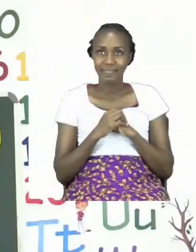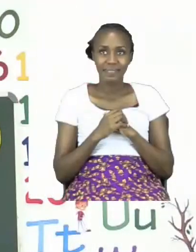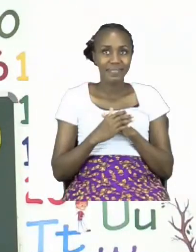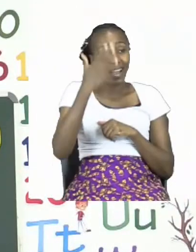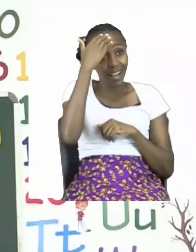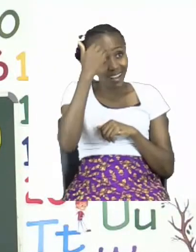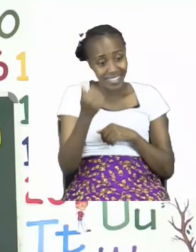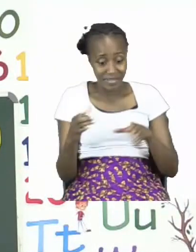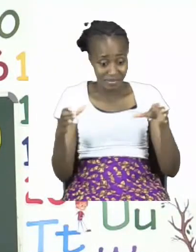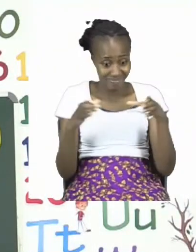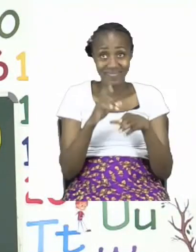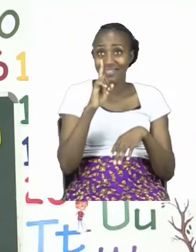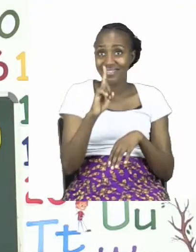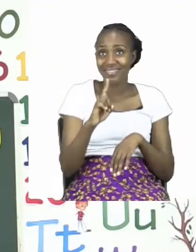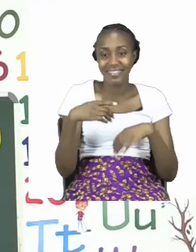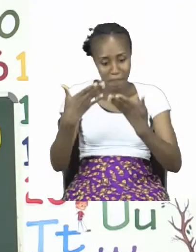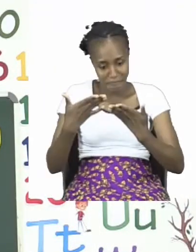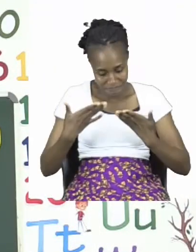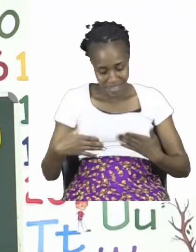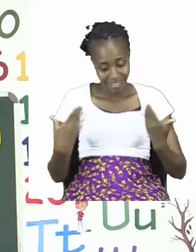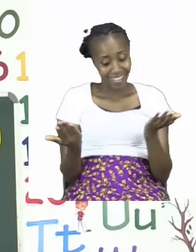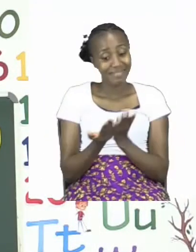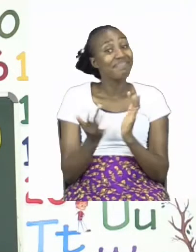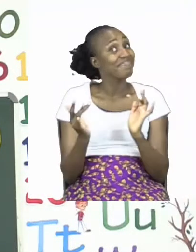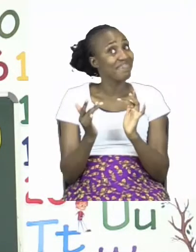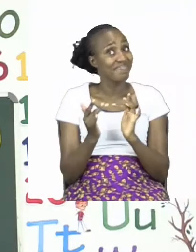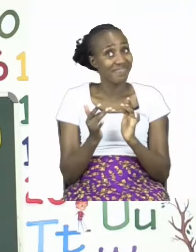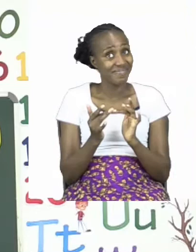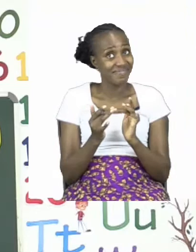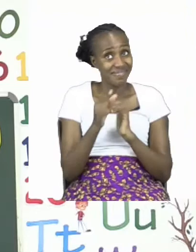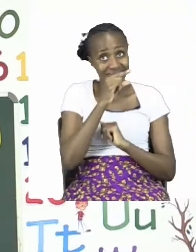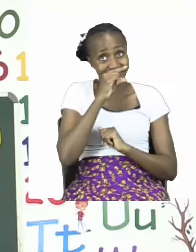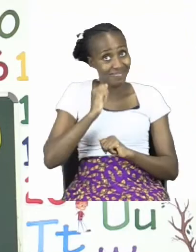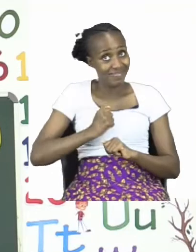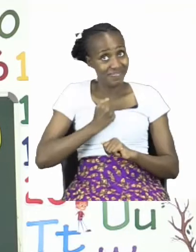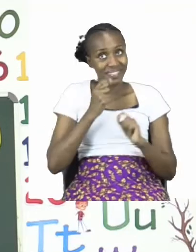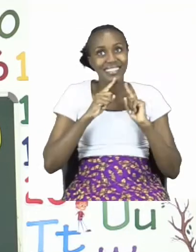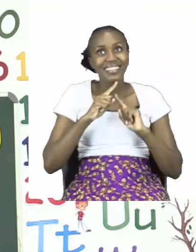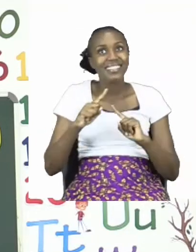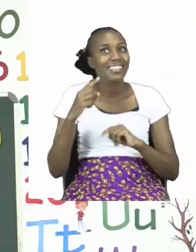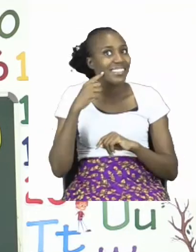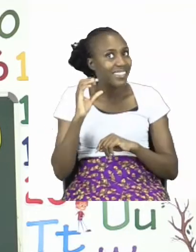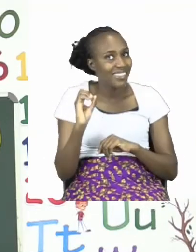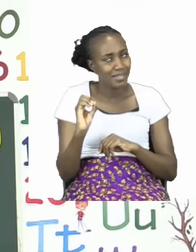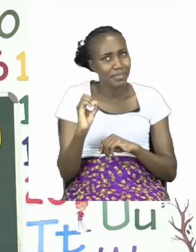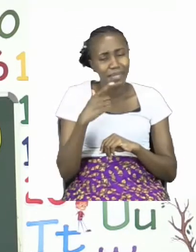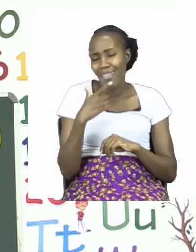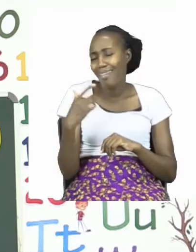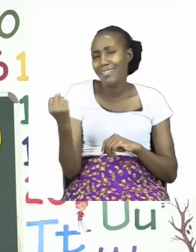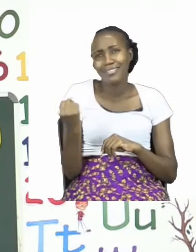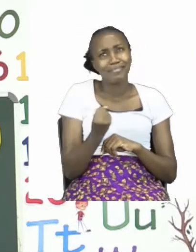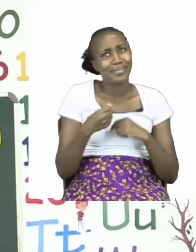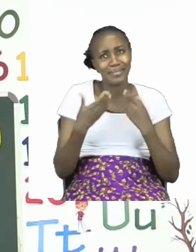Hello, grade 1s, and welcome to My Zone Online School. My name is Teacher Mutsa, and